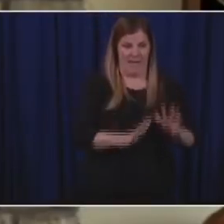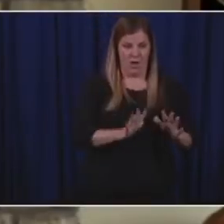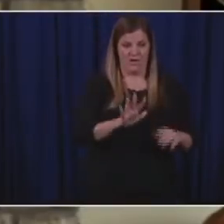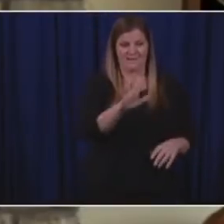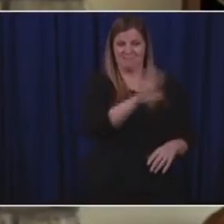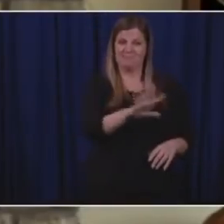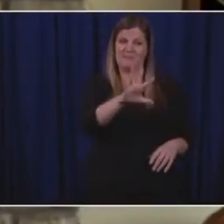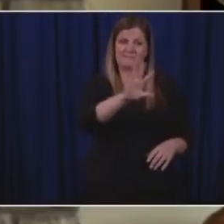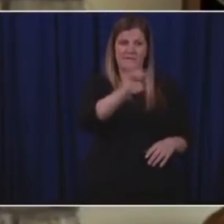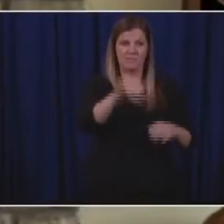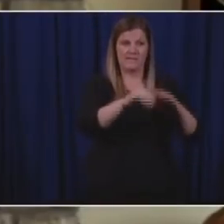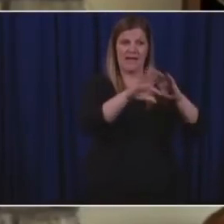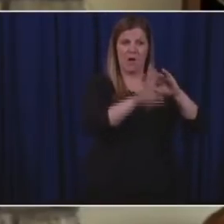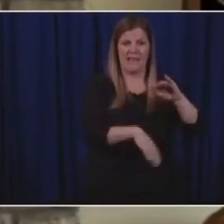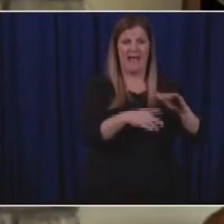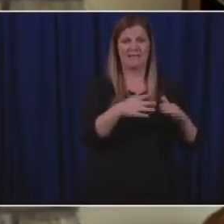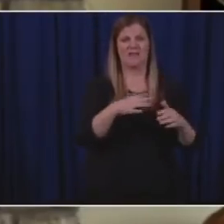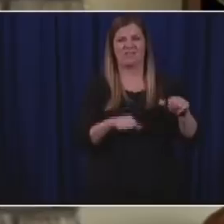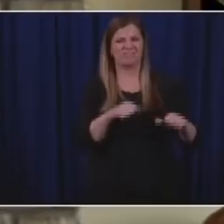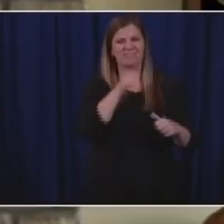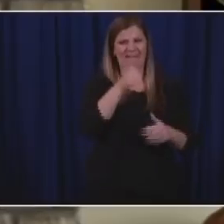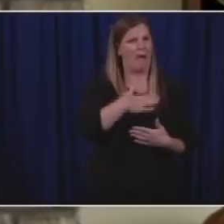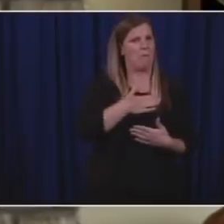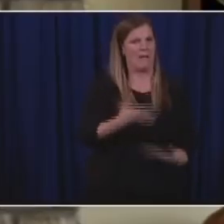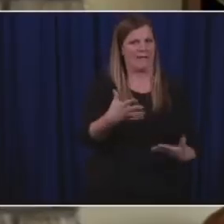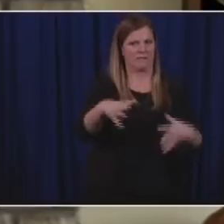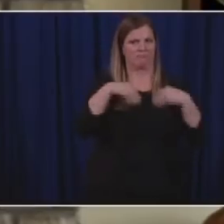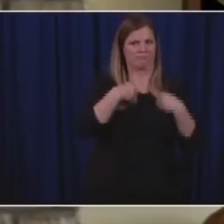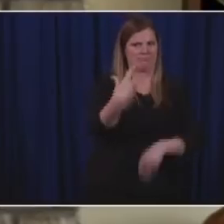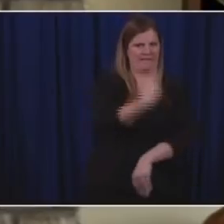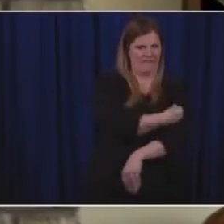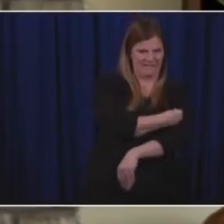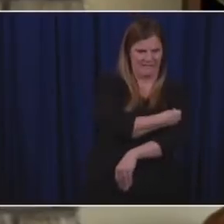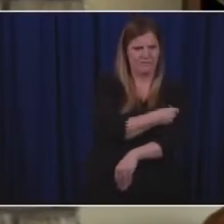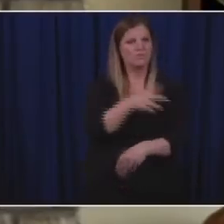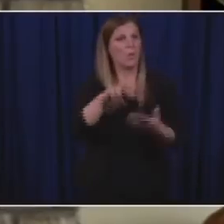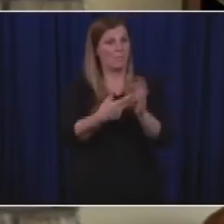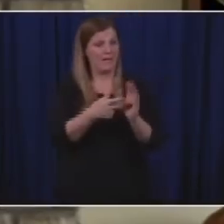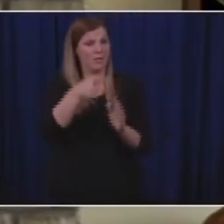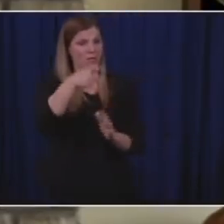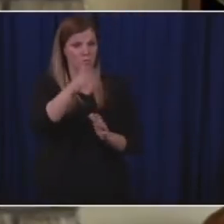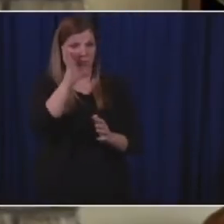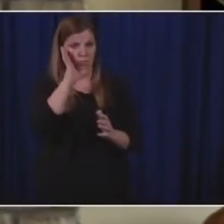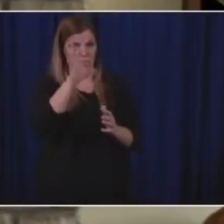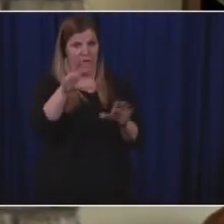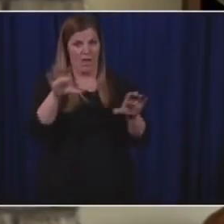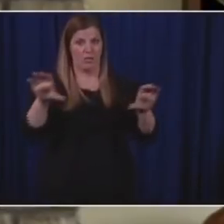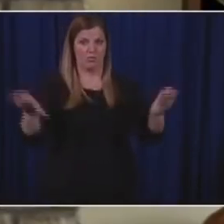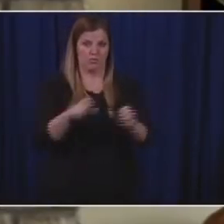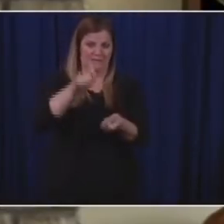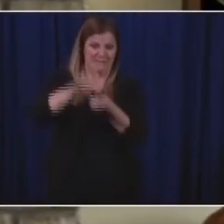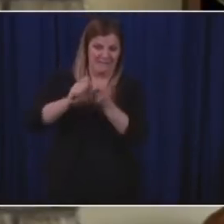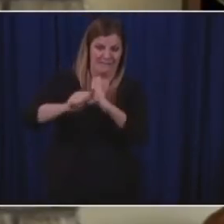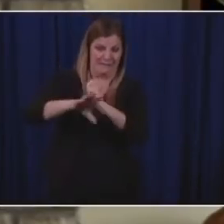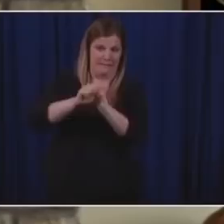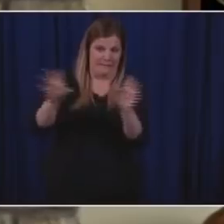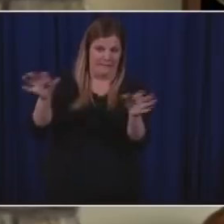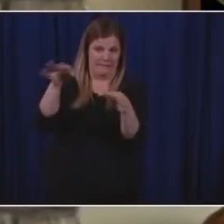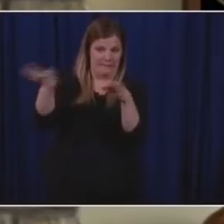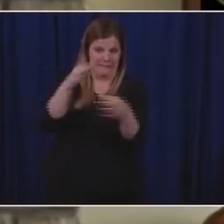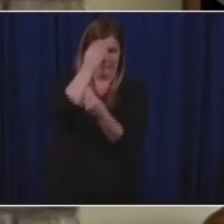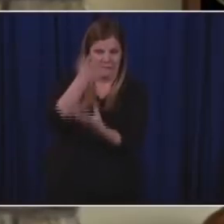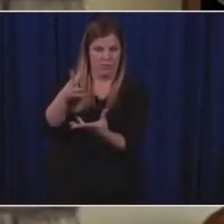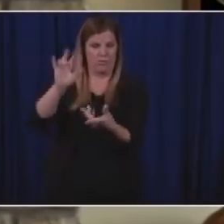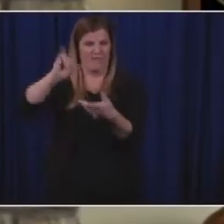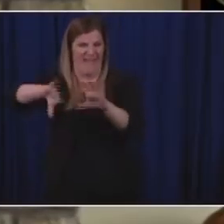to take the COVID vaccine. So will there be any specific messaging to that portion of Ohio's population about receiving